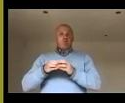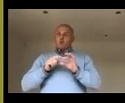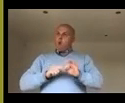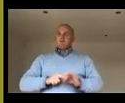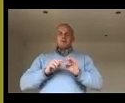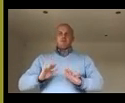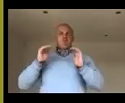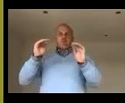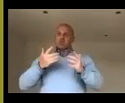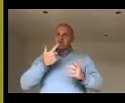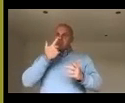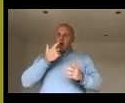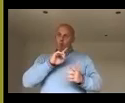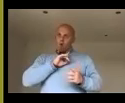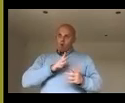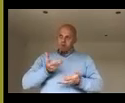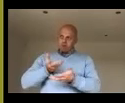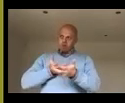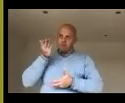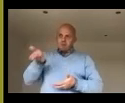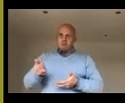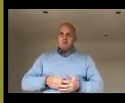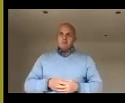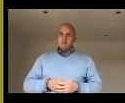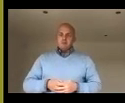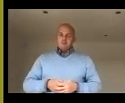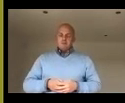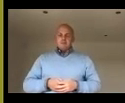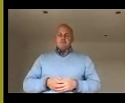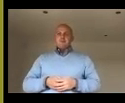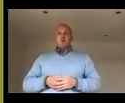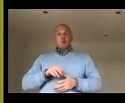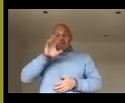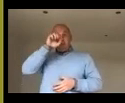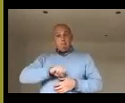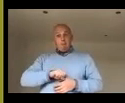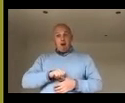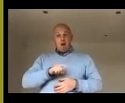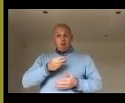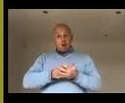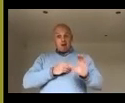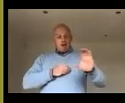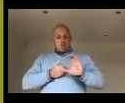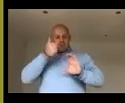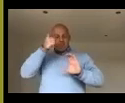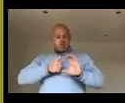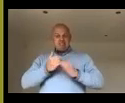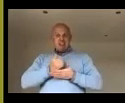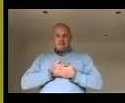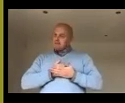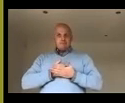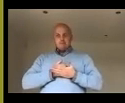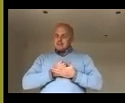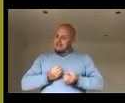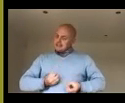working together. And again, 31st of January is the deadline, so all money has to be